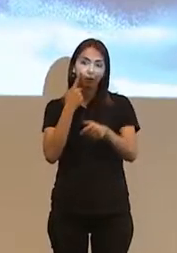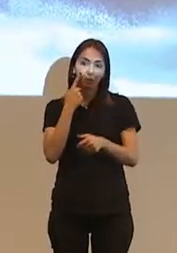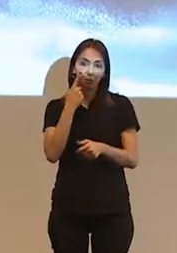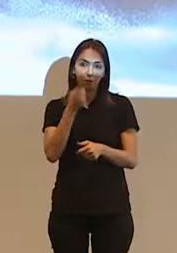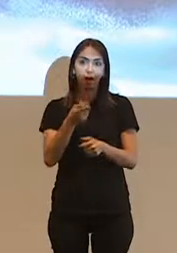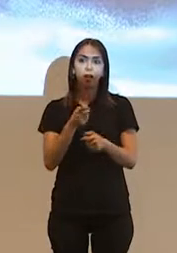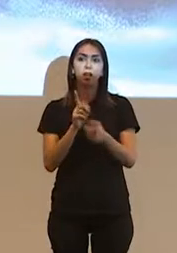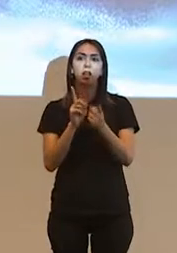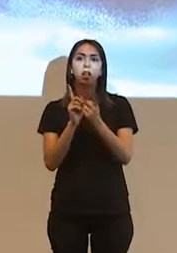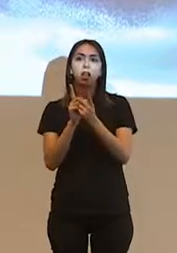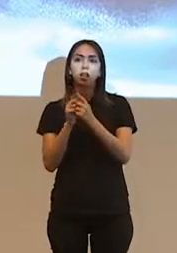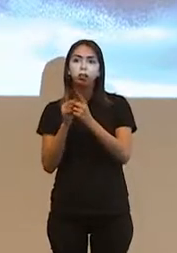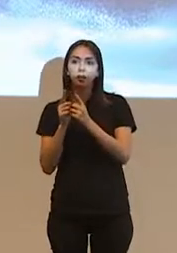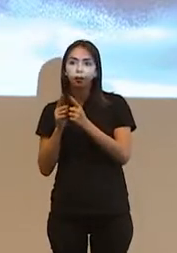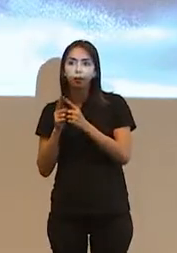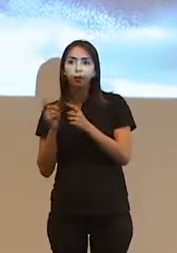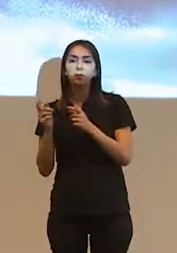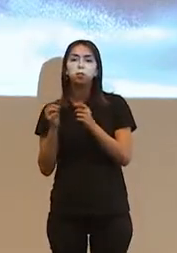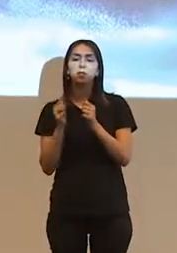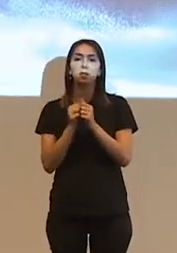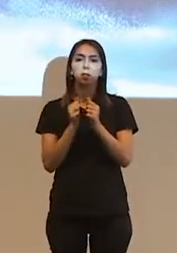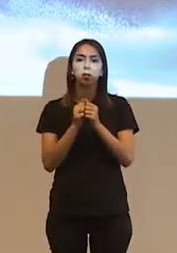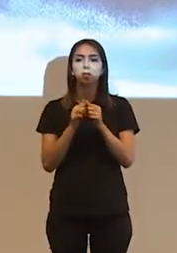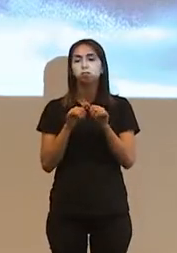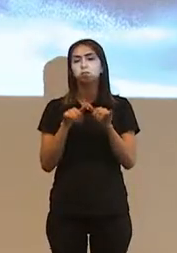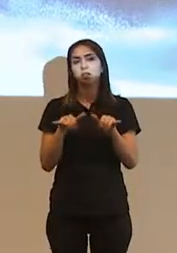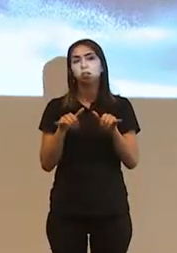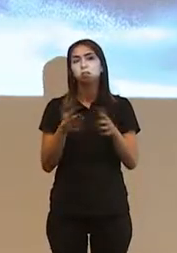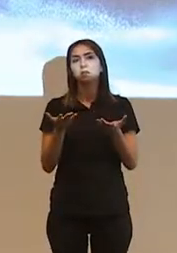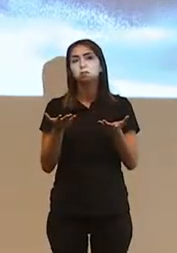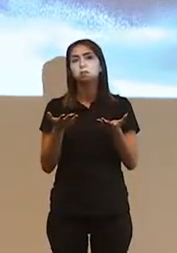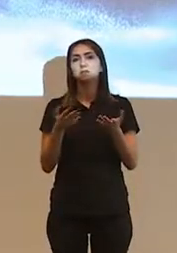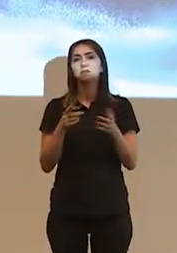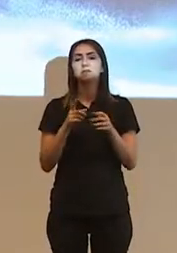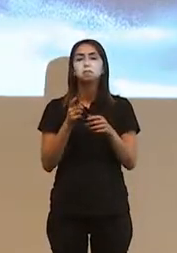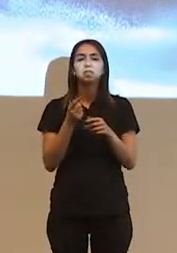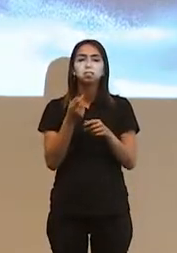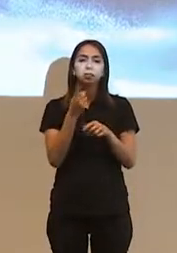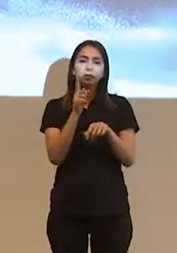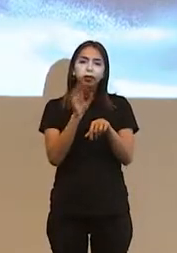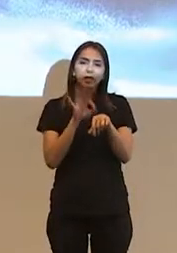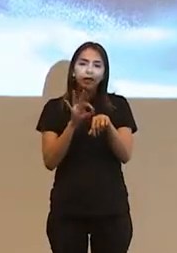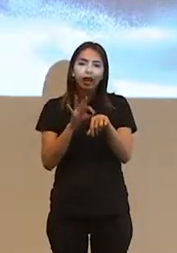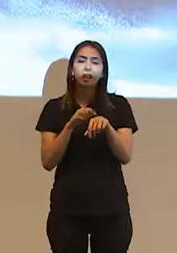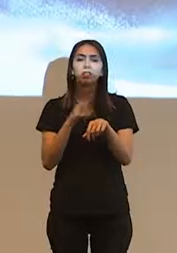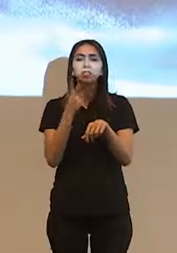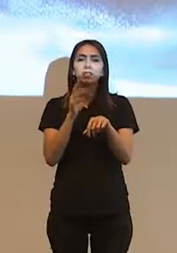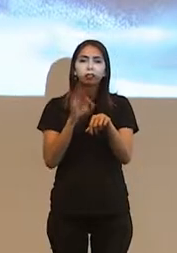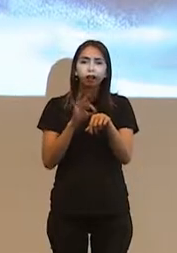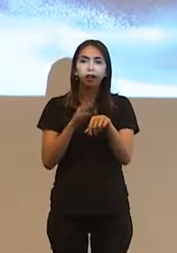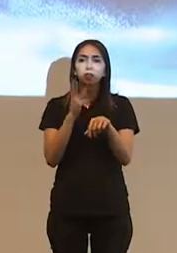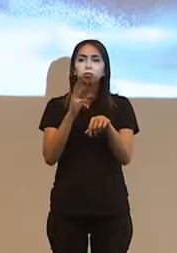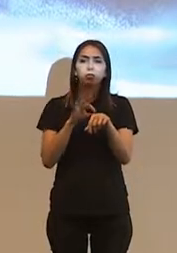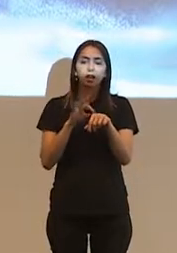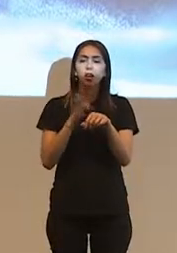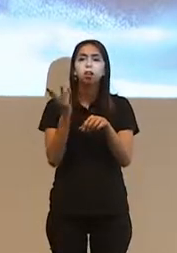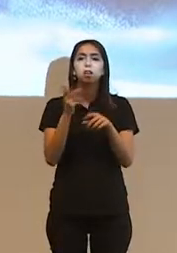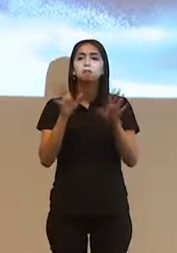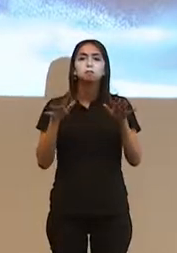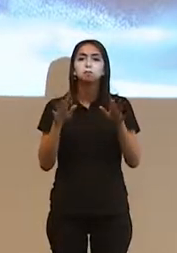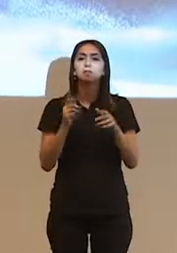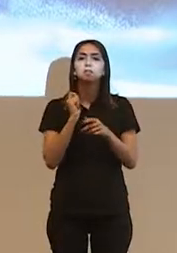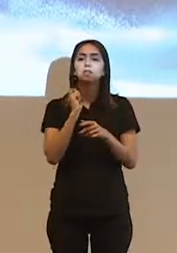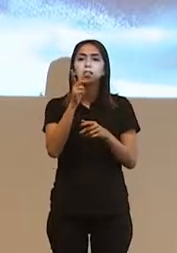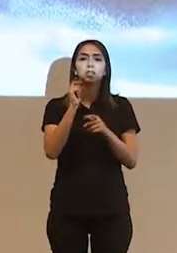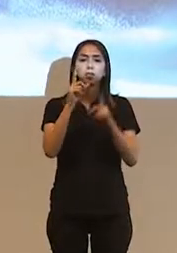but if we want to look into that as a flaw then we need to look into the snapshots one after